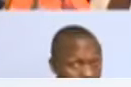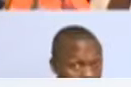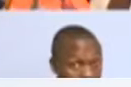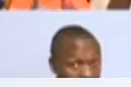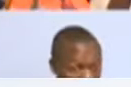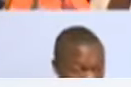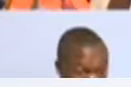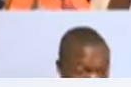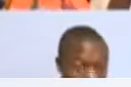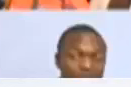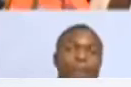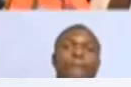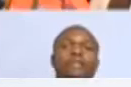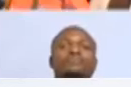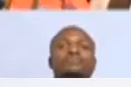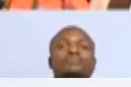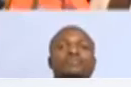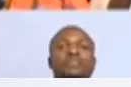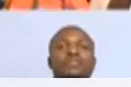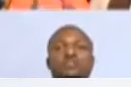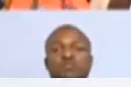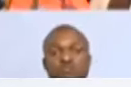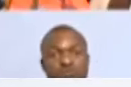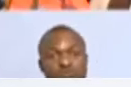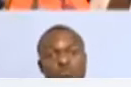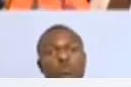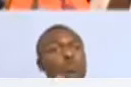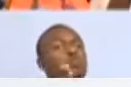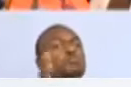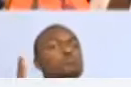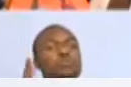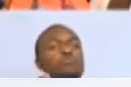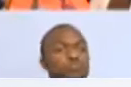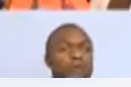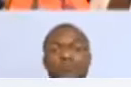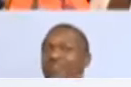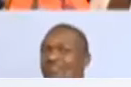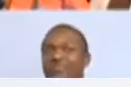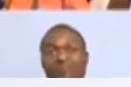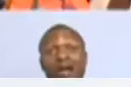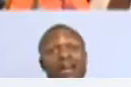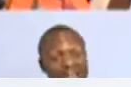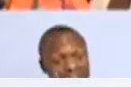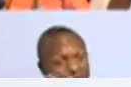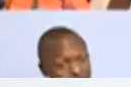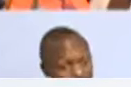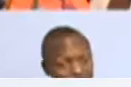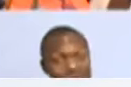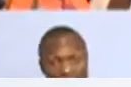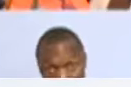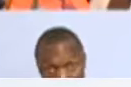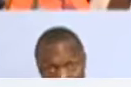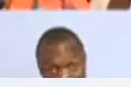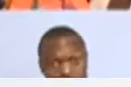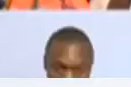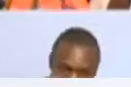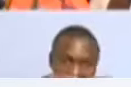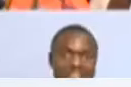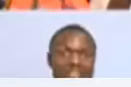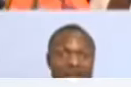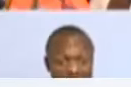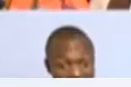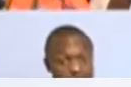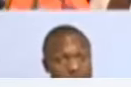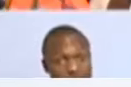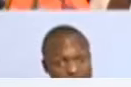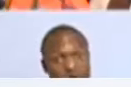pay rather than tantamin. Because when you work for pay, you produce, you help grow the